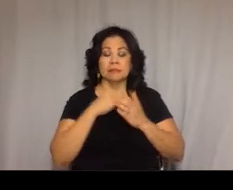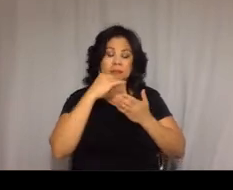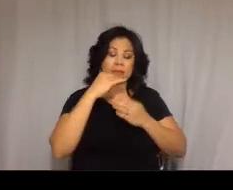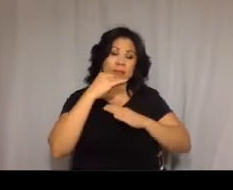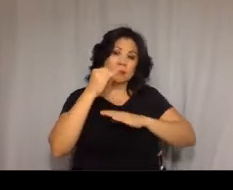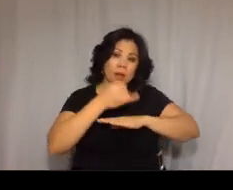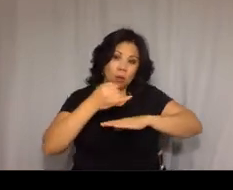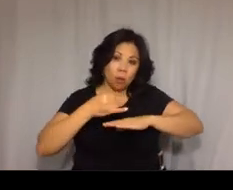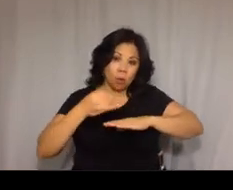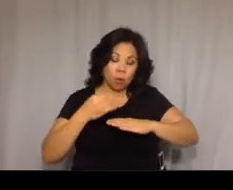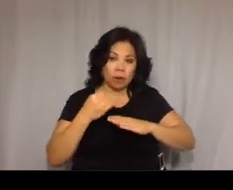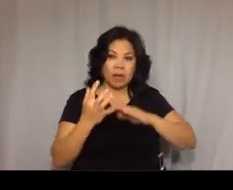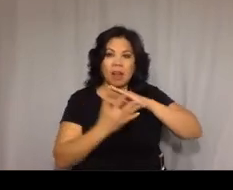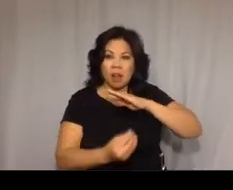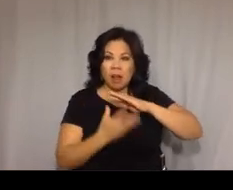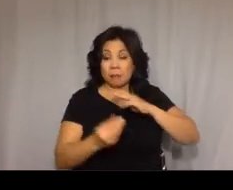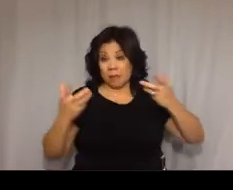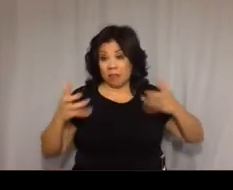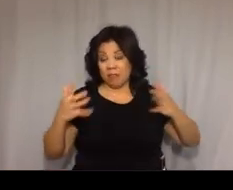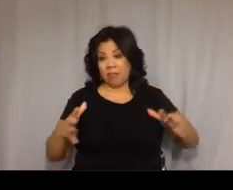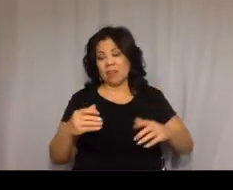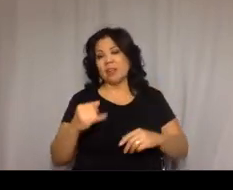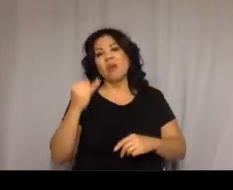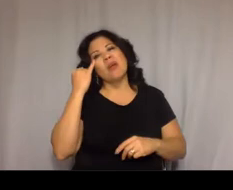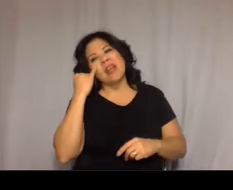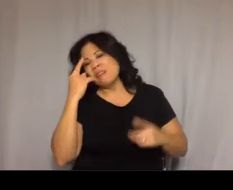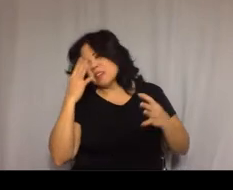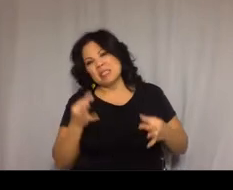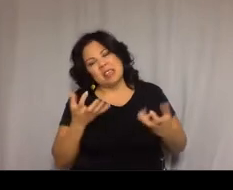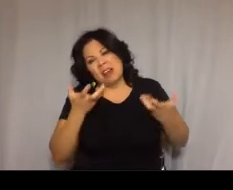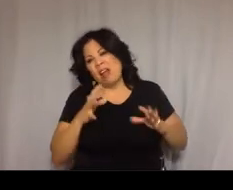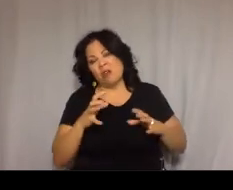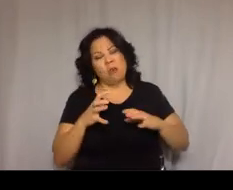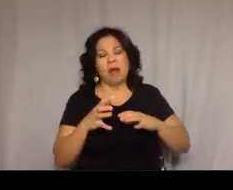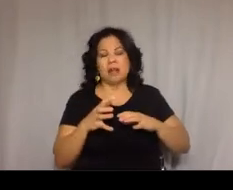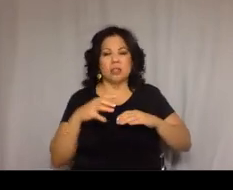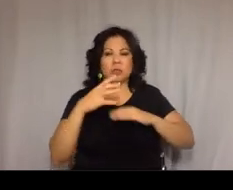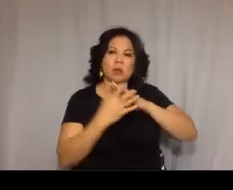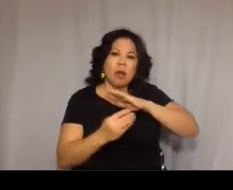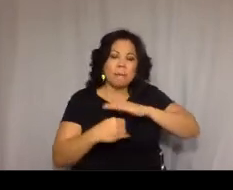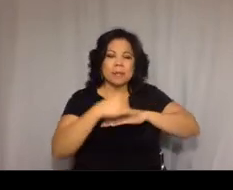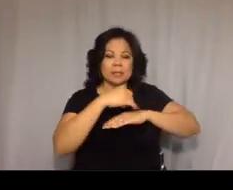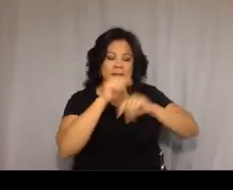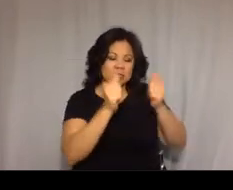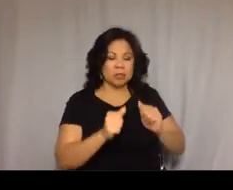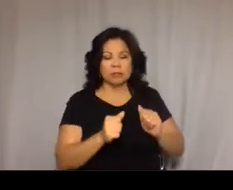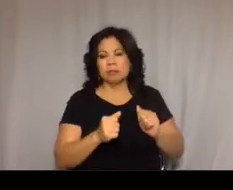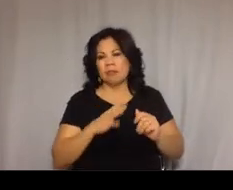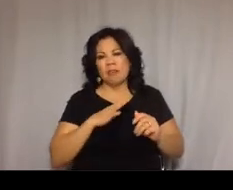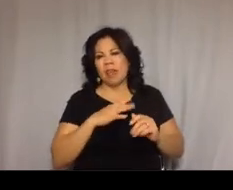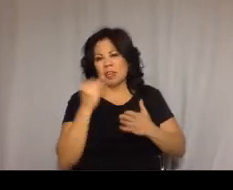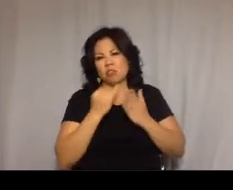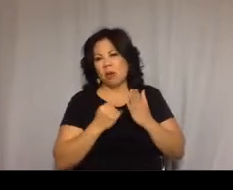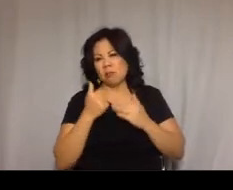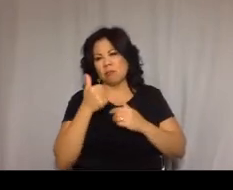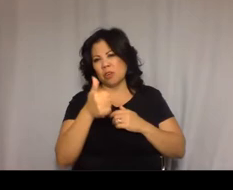this tracing, or if you decide you don't want to trace the shapes, you can just draw them. The tricky thing is if you just draw